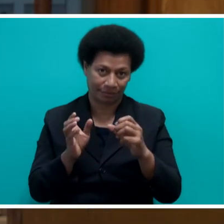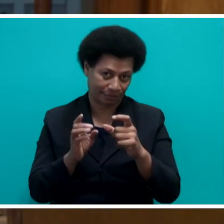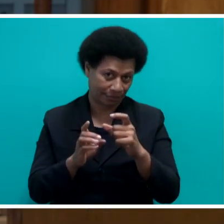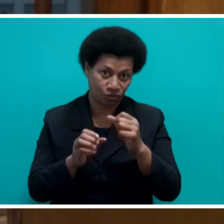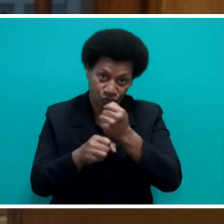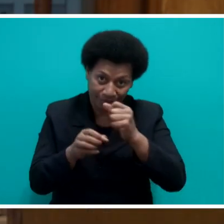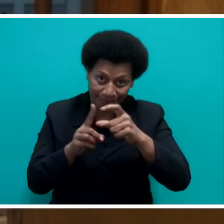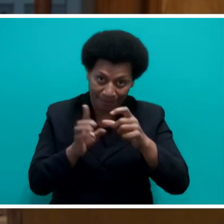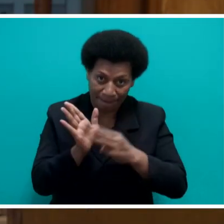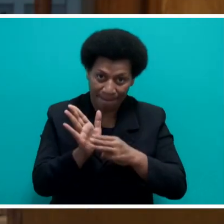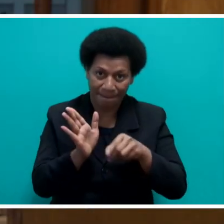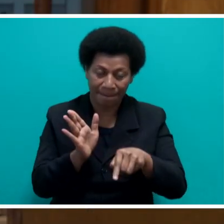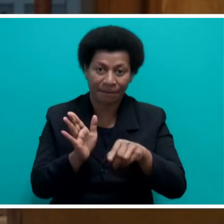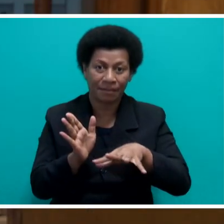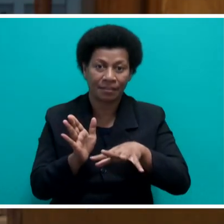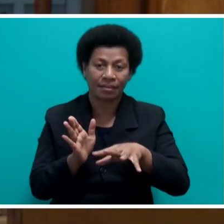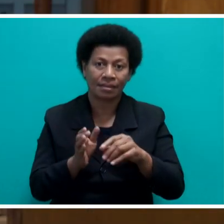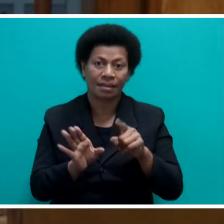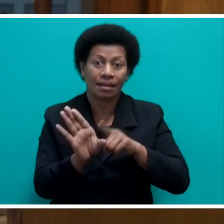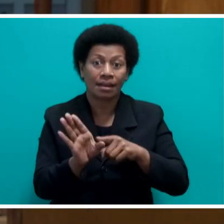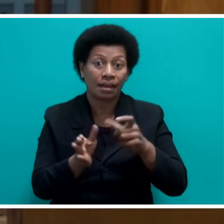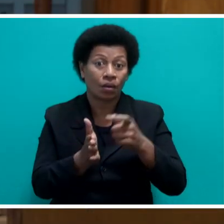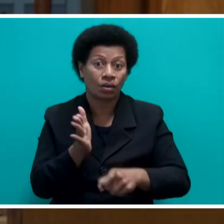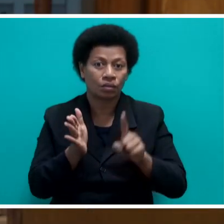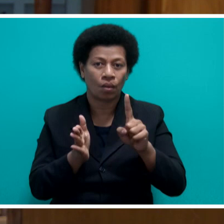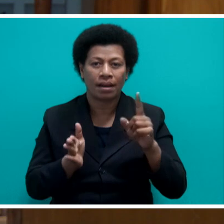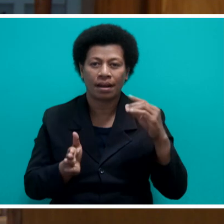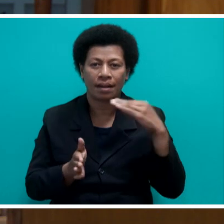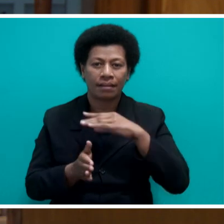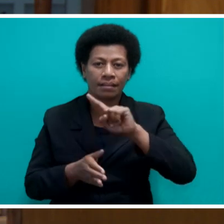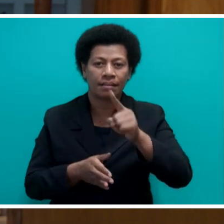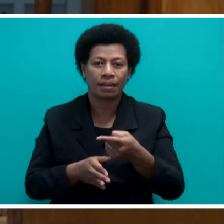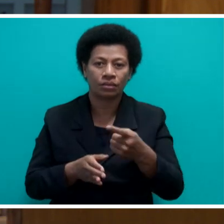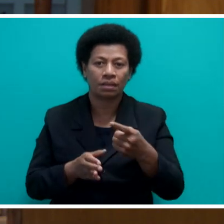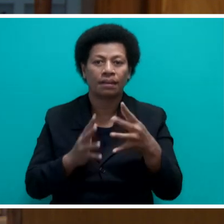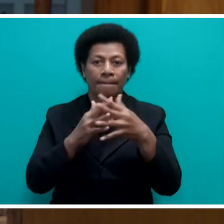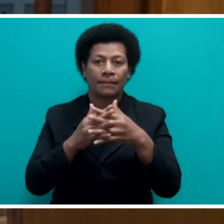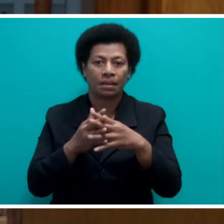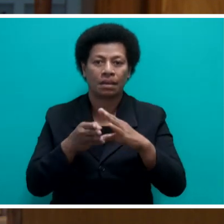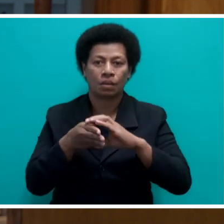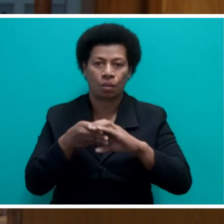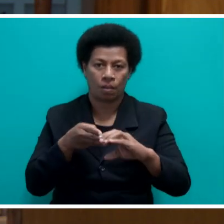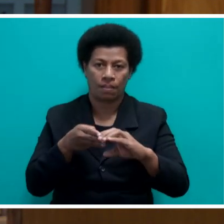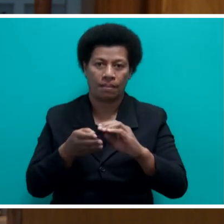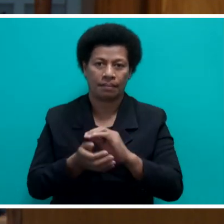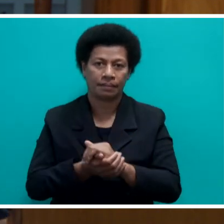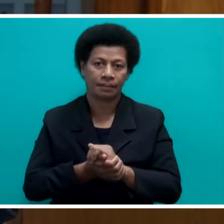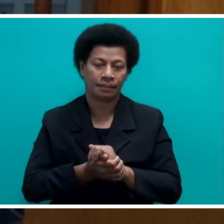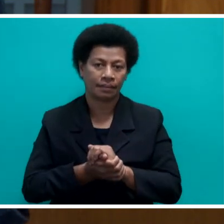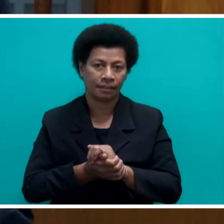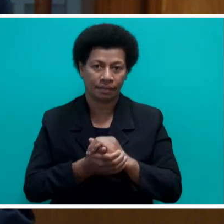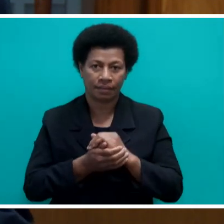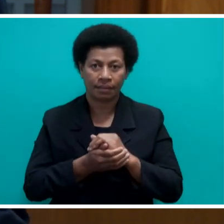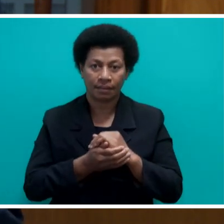annual cost of Fiji's membership is $100,000 US. Honourable Speaker, sir, given